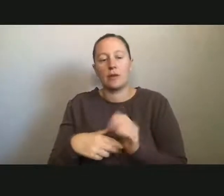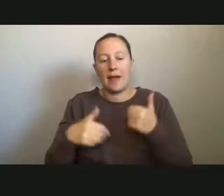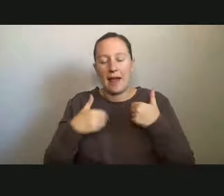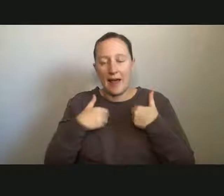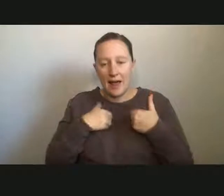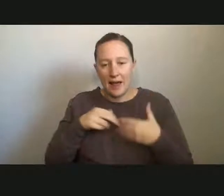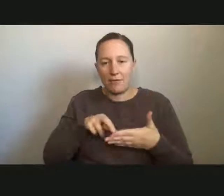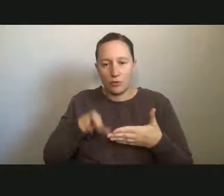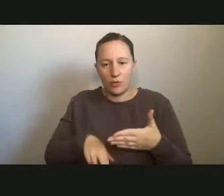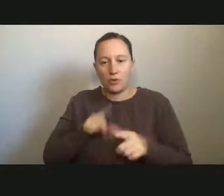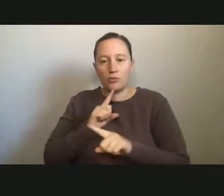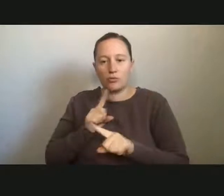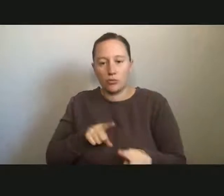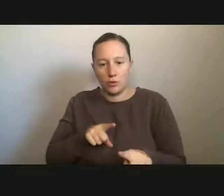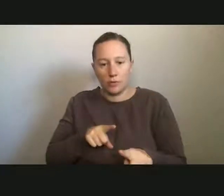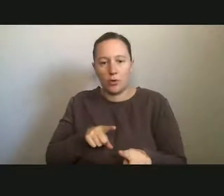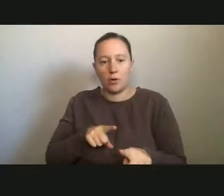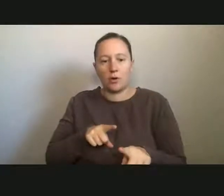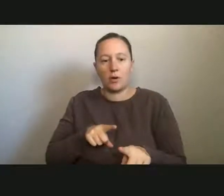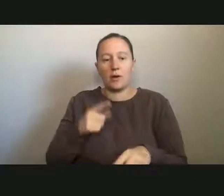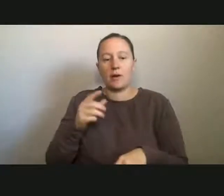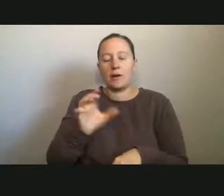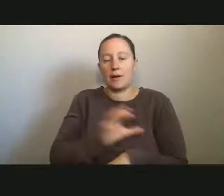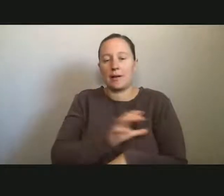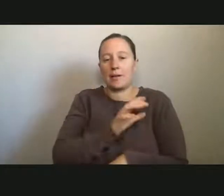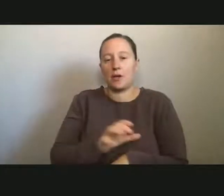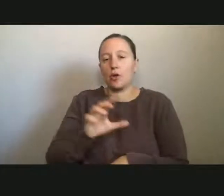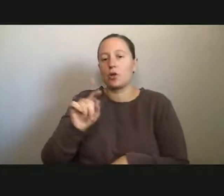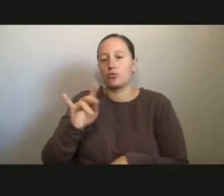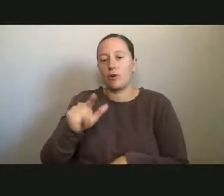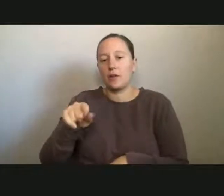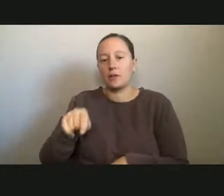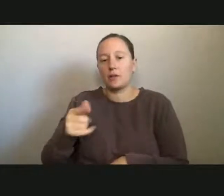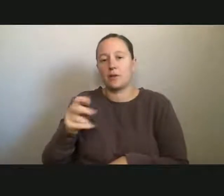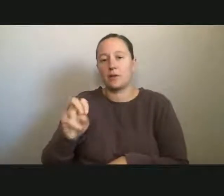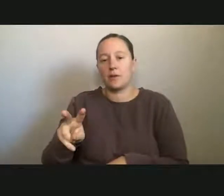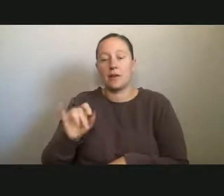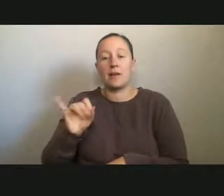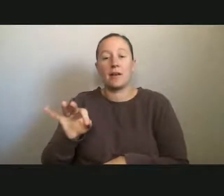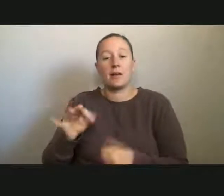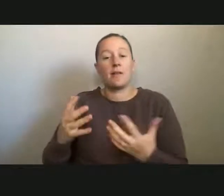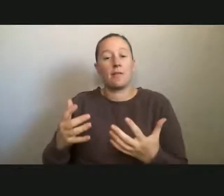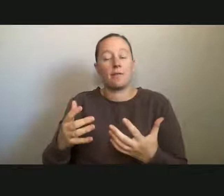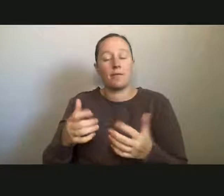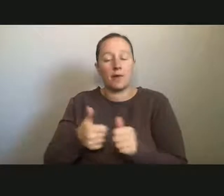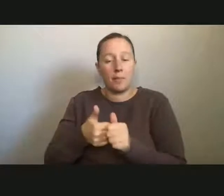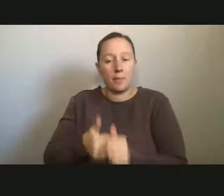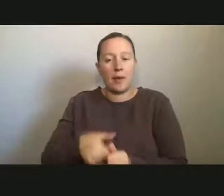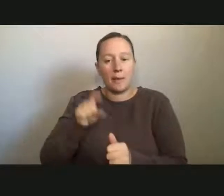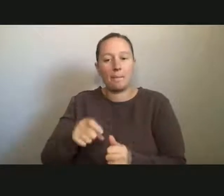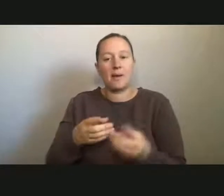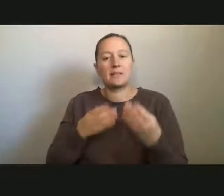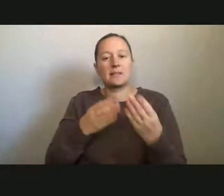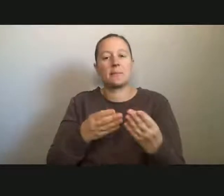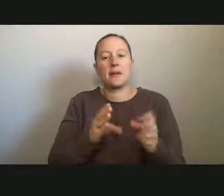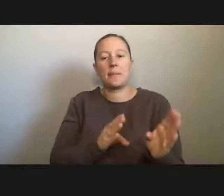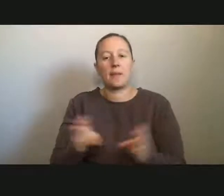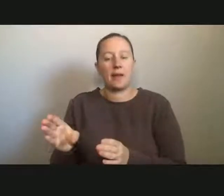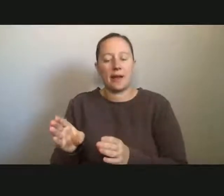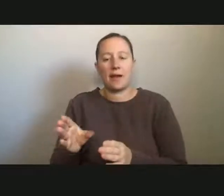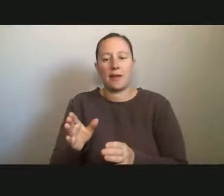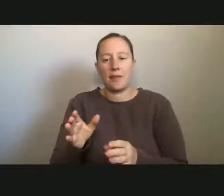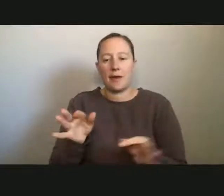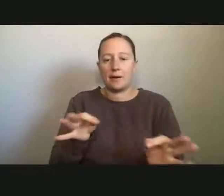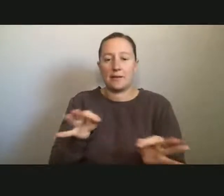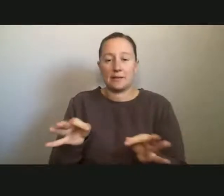results reported in clinicaltrials.gov. In order to be compliant, you'll have to submit a plan in your application outlining